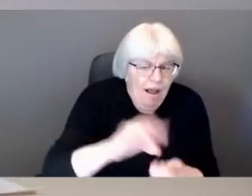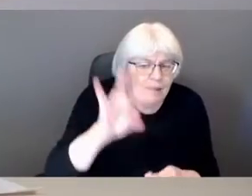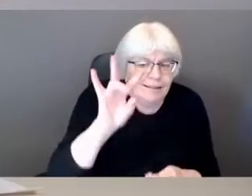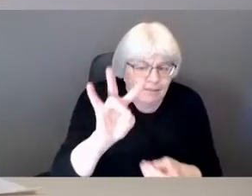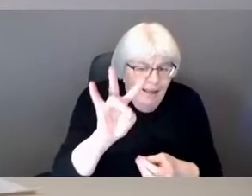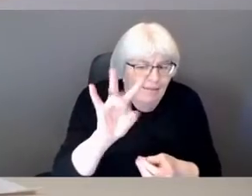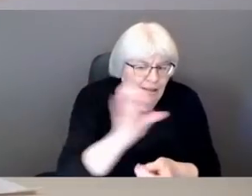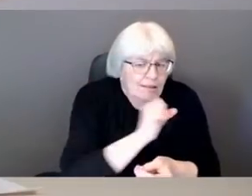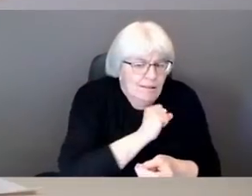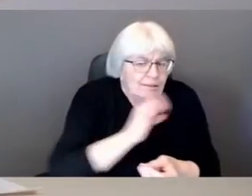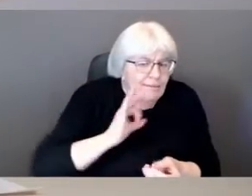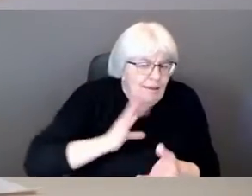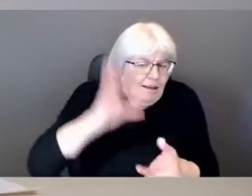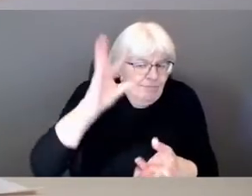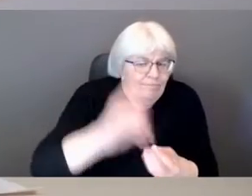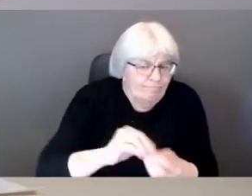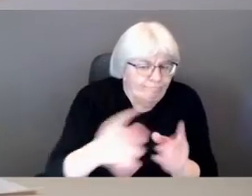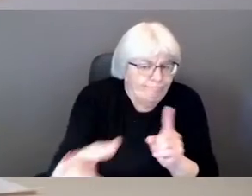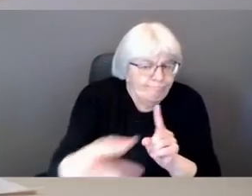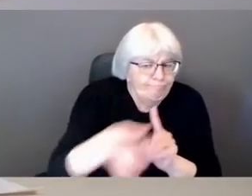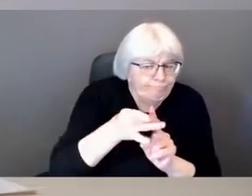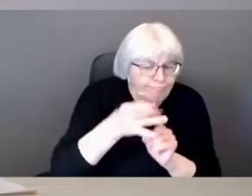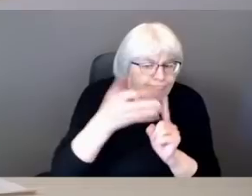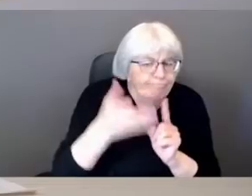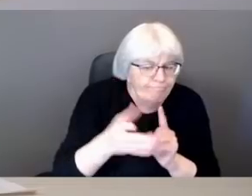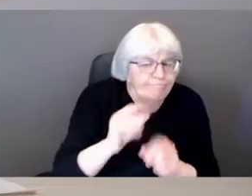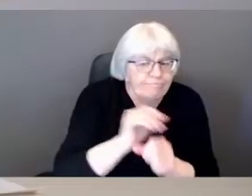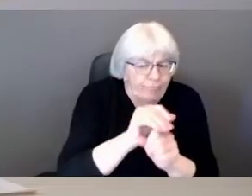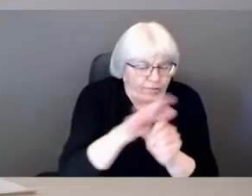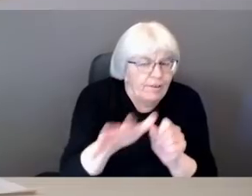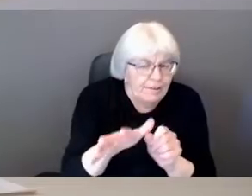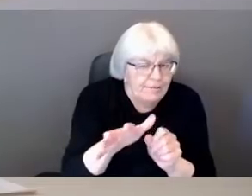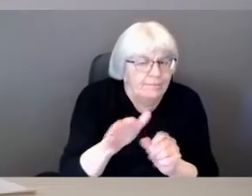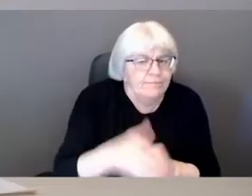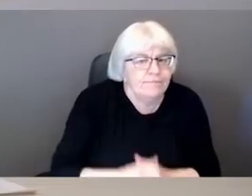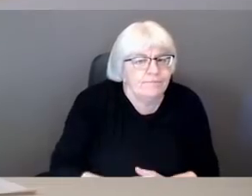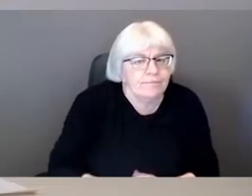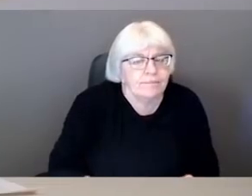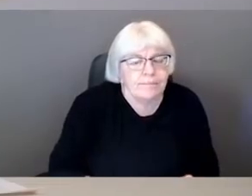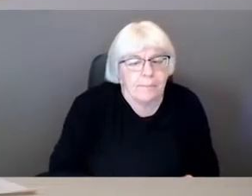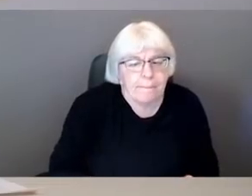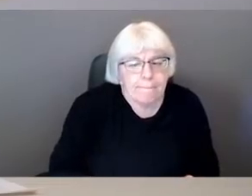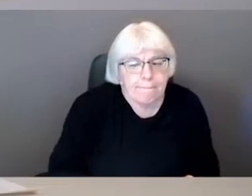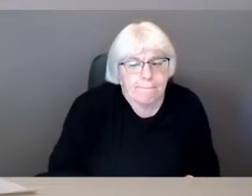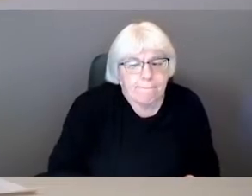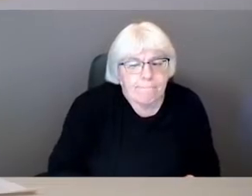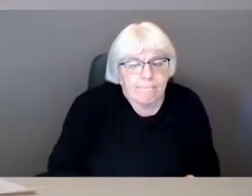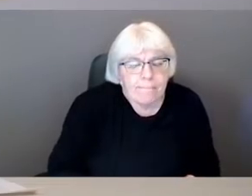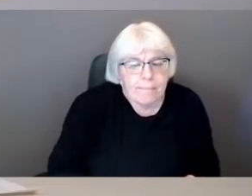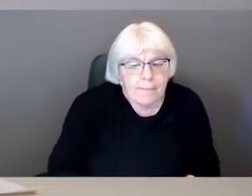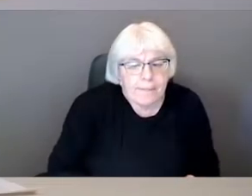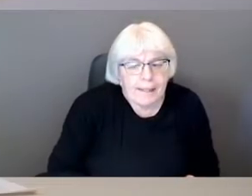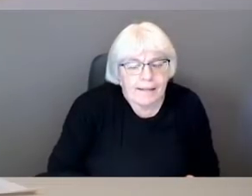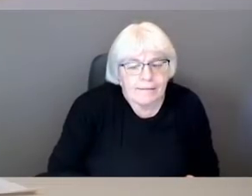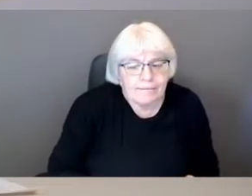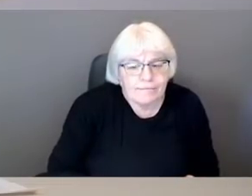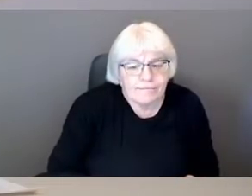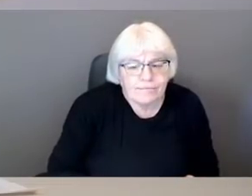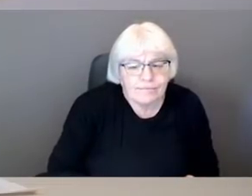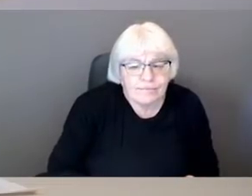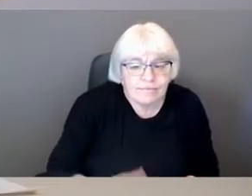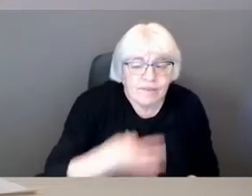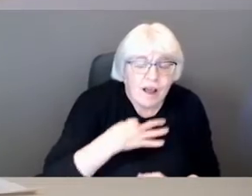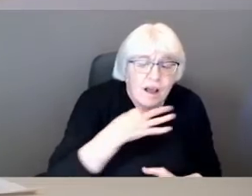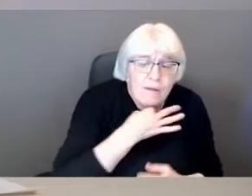Okay, thank you. And one other question, is there anything else that members of the public should do if they were in the